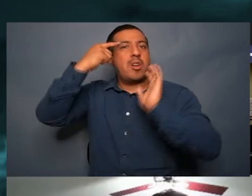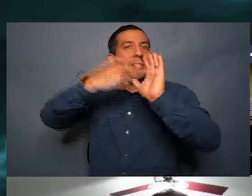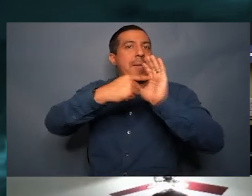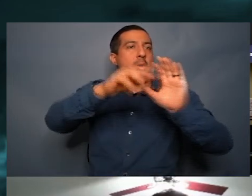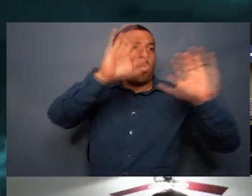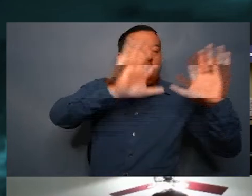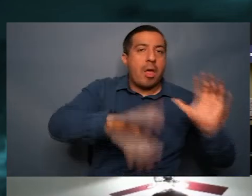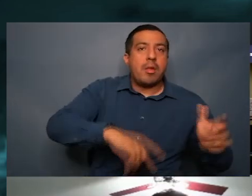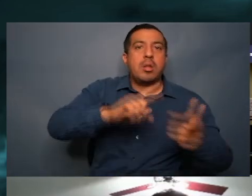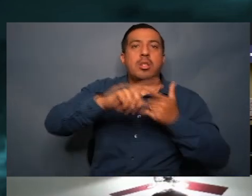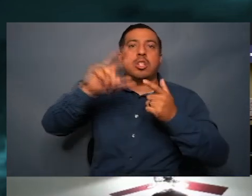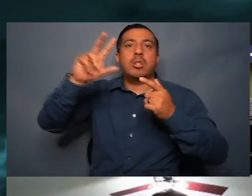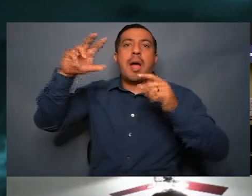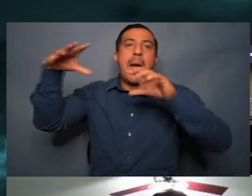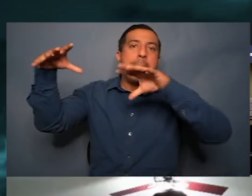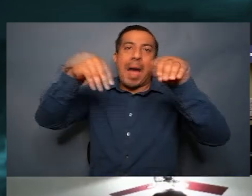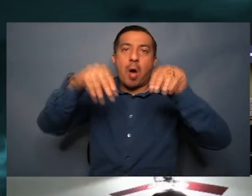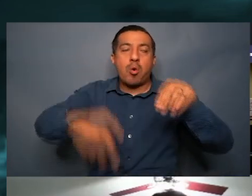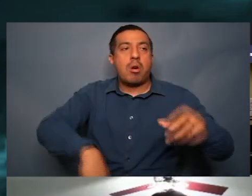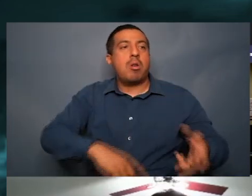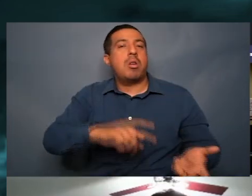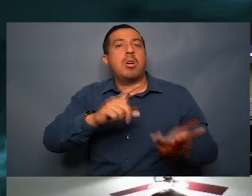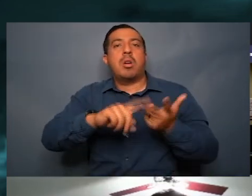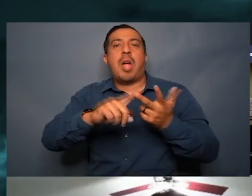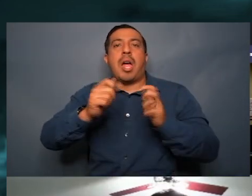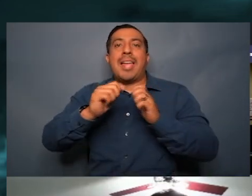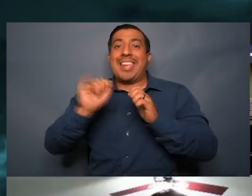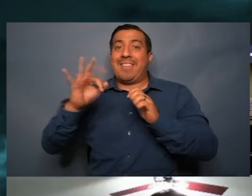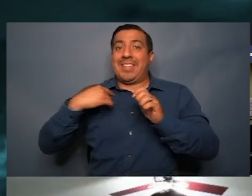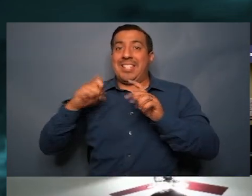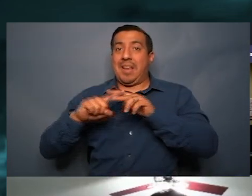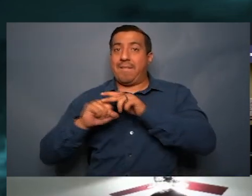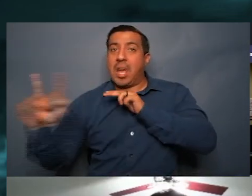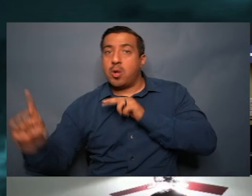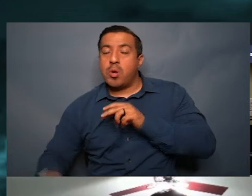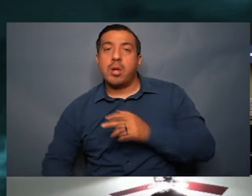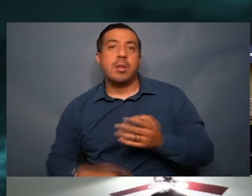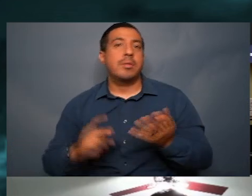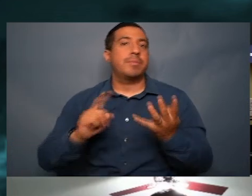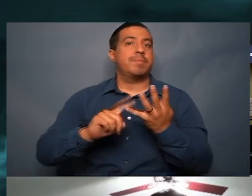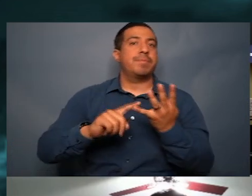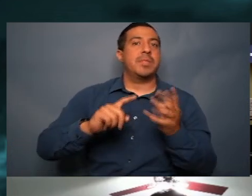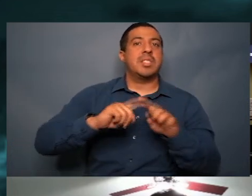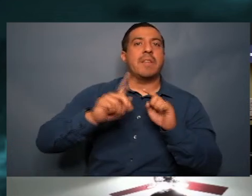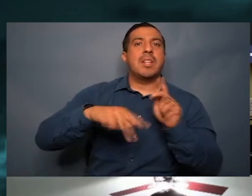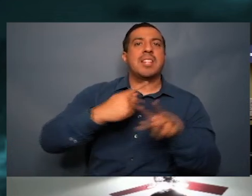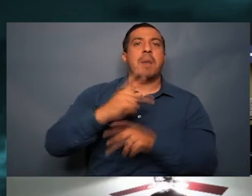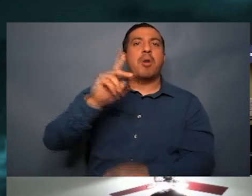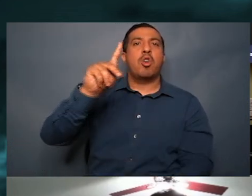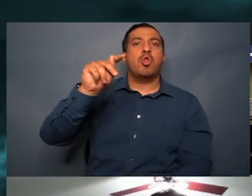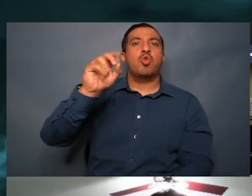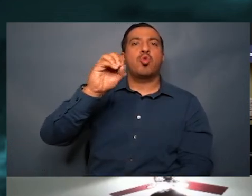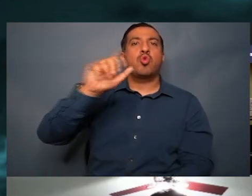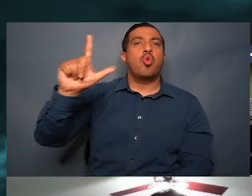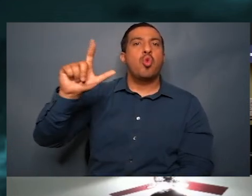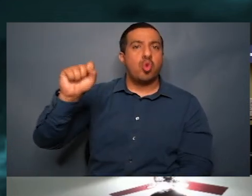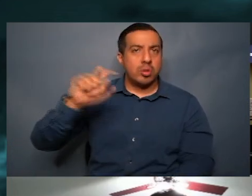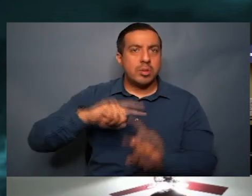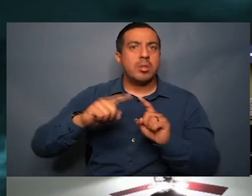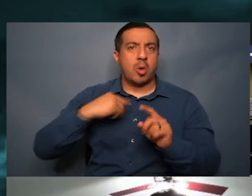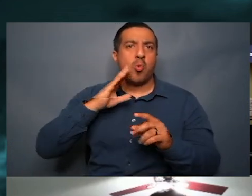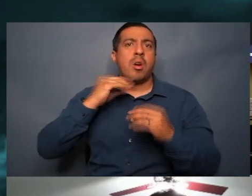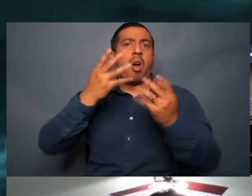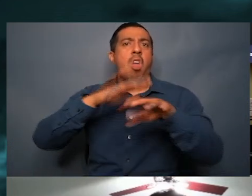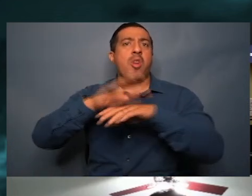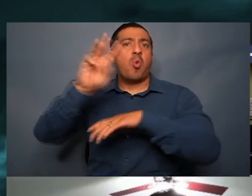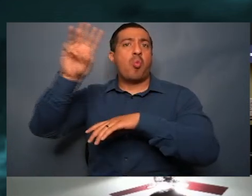shelter in place, evacuate. Some really great tools that are out there. We help you build a kit on our website,